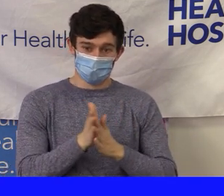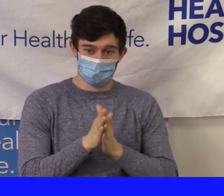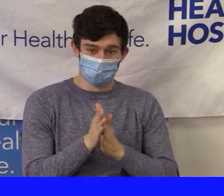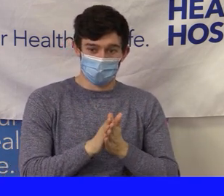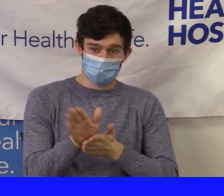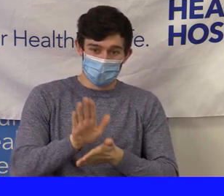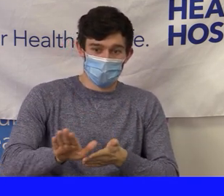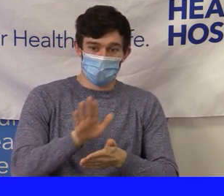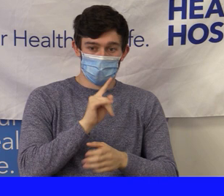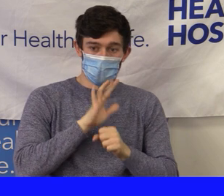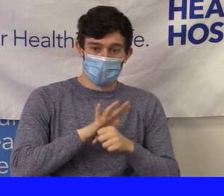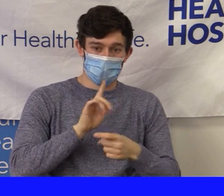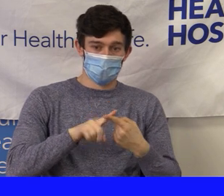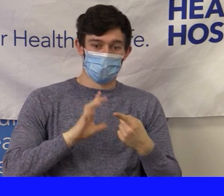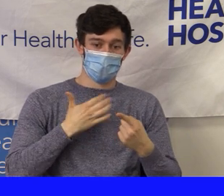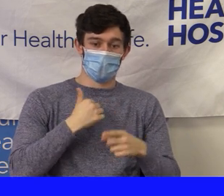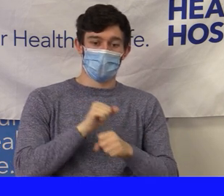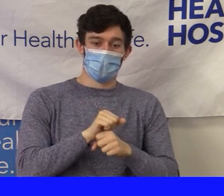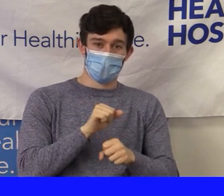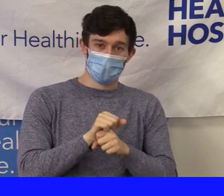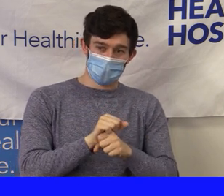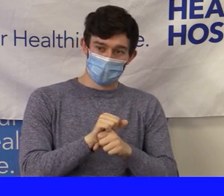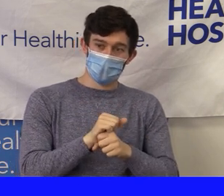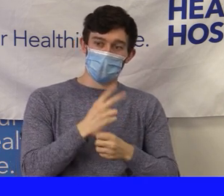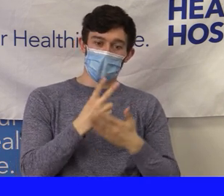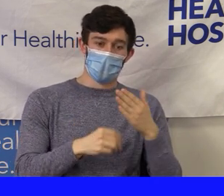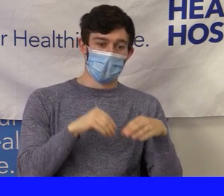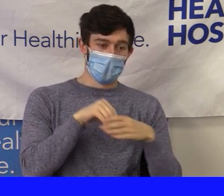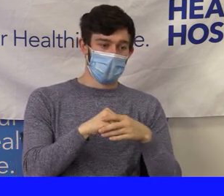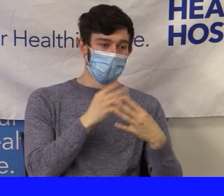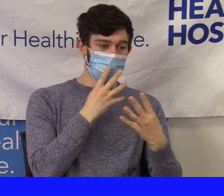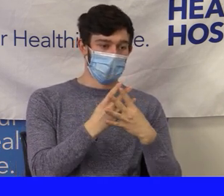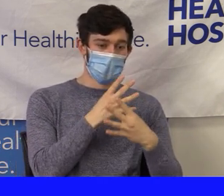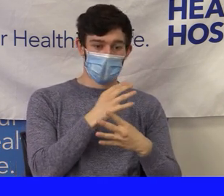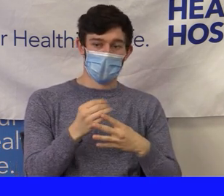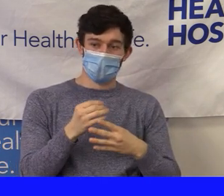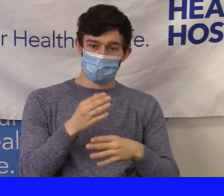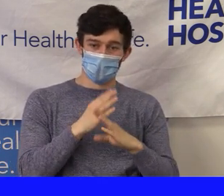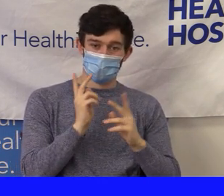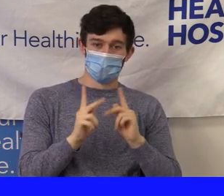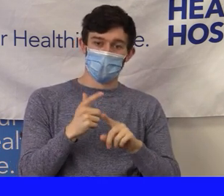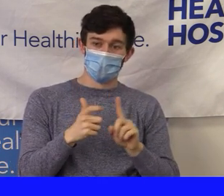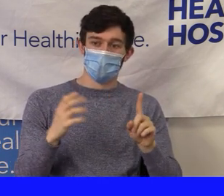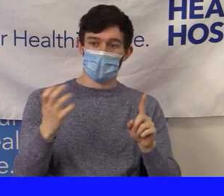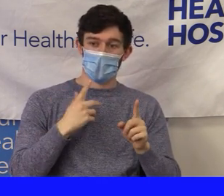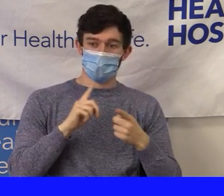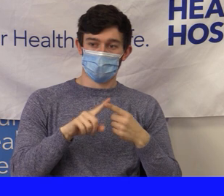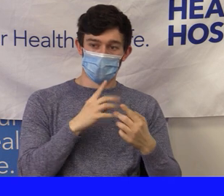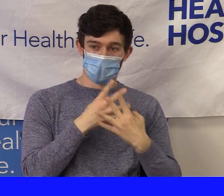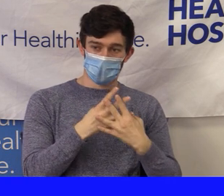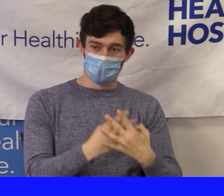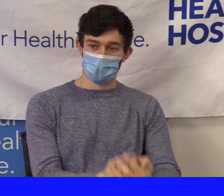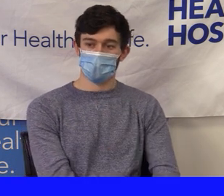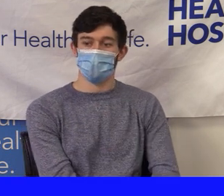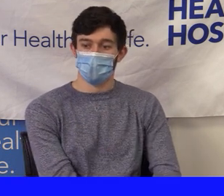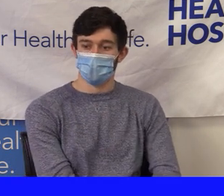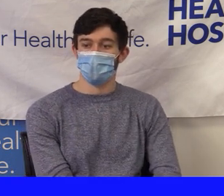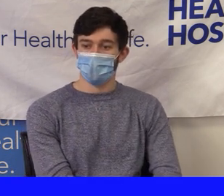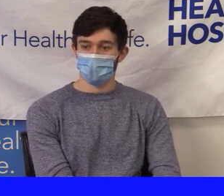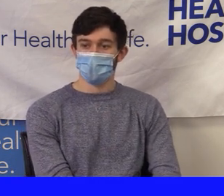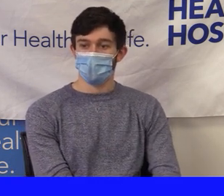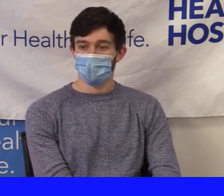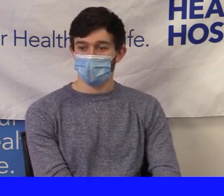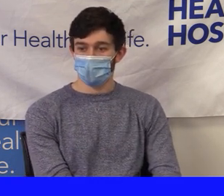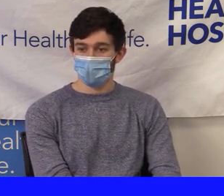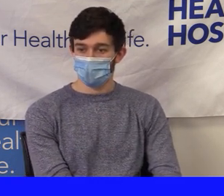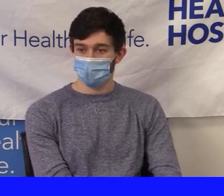work that we do, both in the jails and to keep people from coming back into jail. Thank you. You